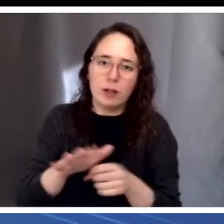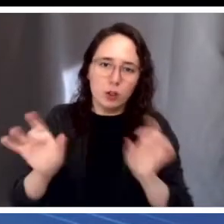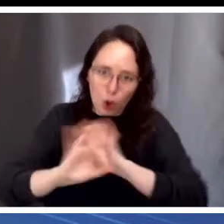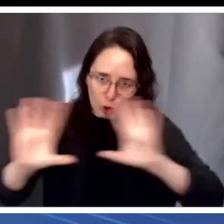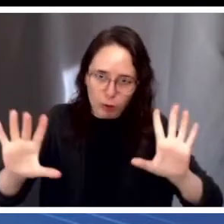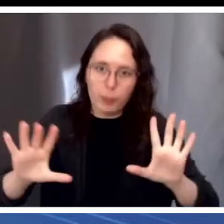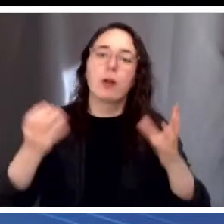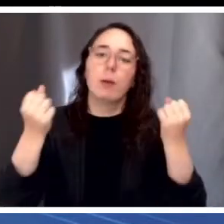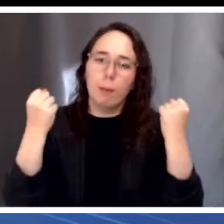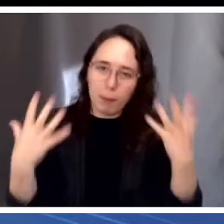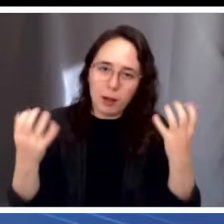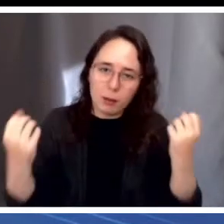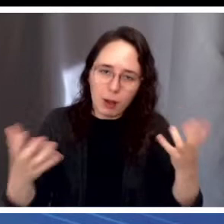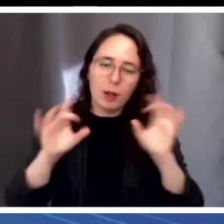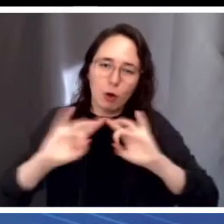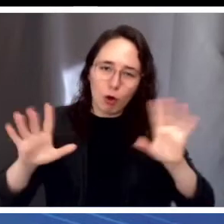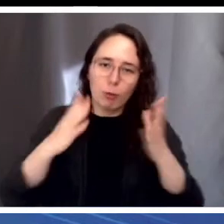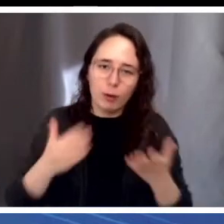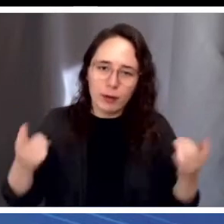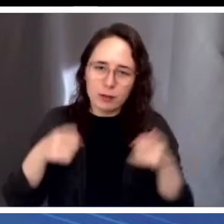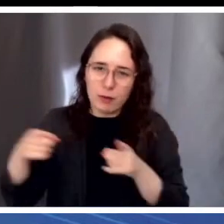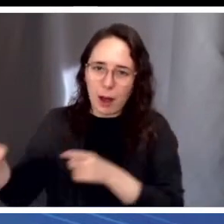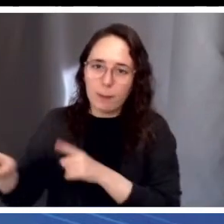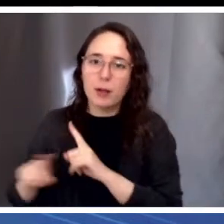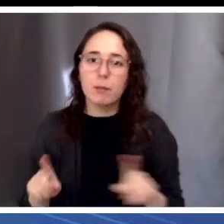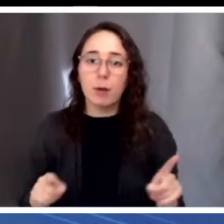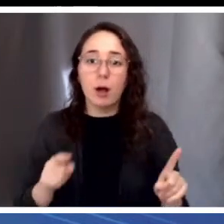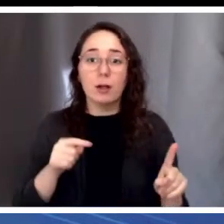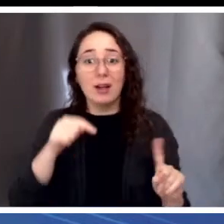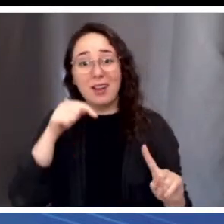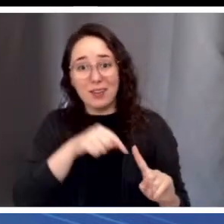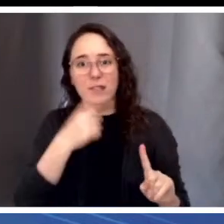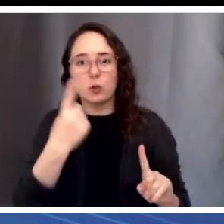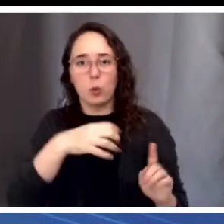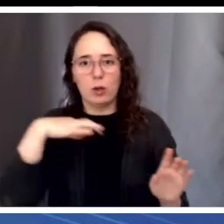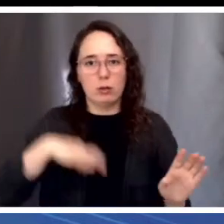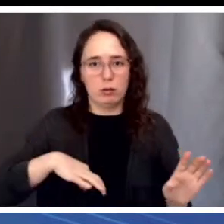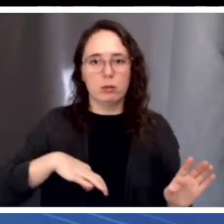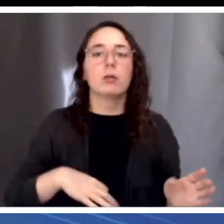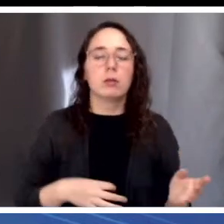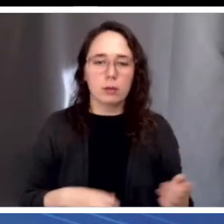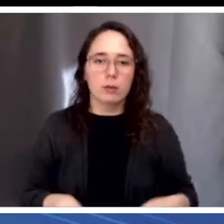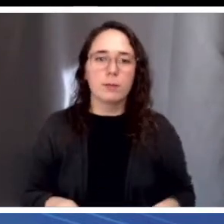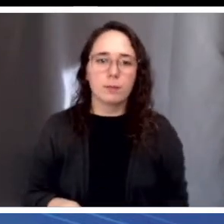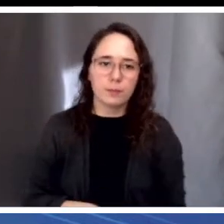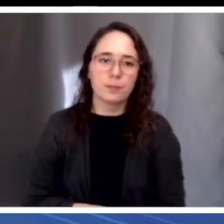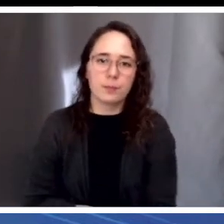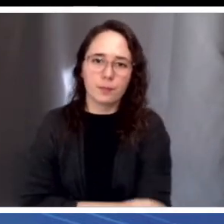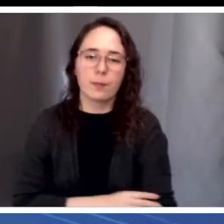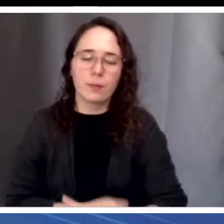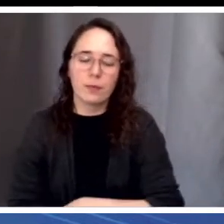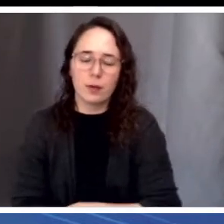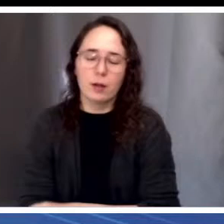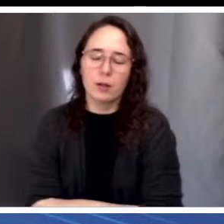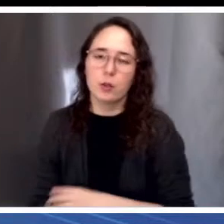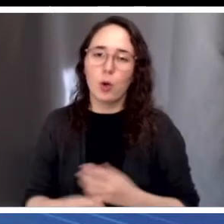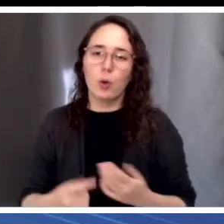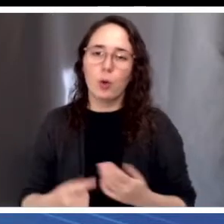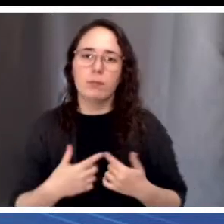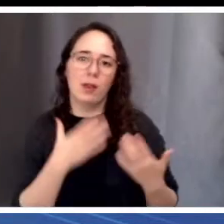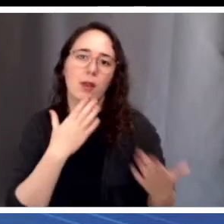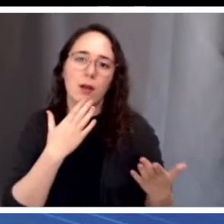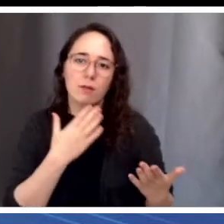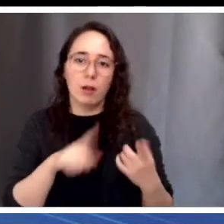something happened here where we have to pay attention. And so I'm actually grateful for that outcome. And